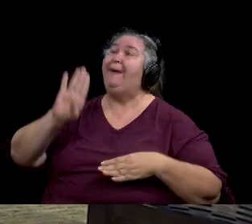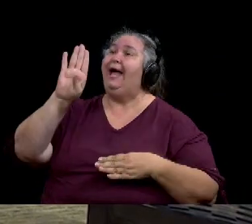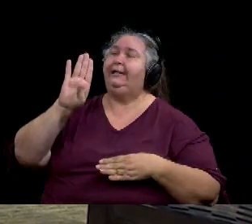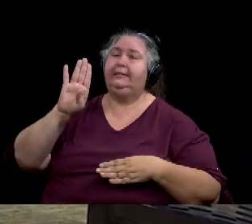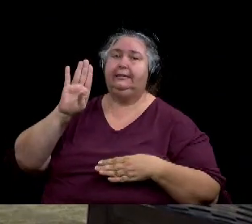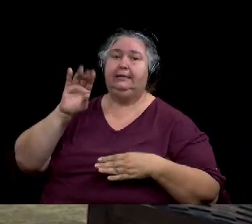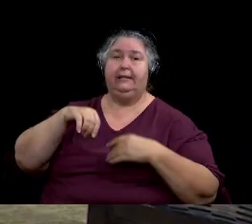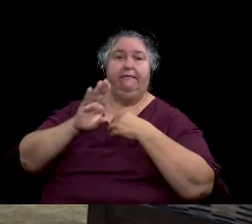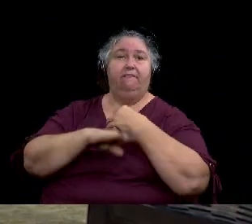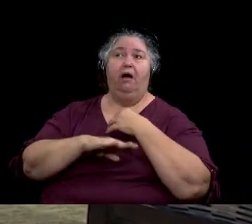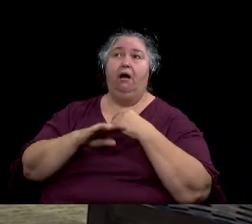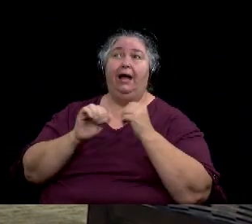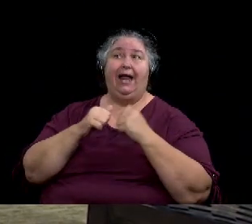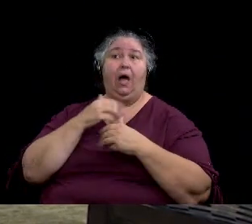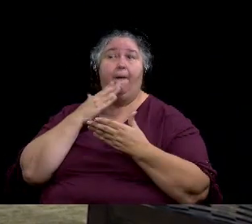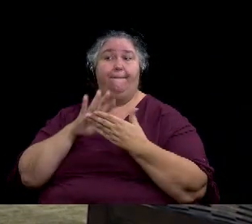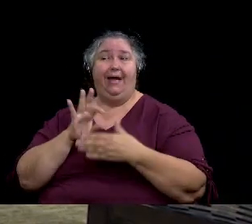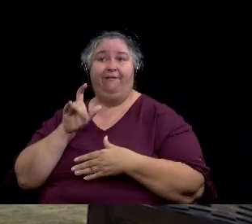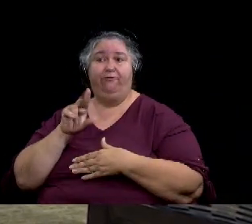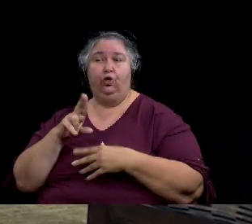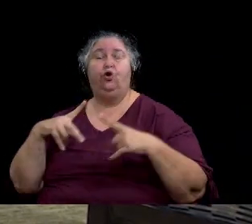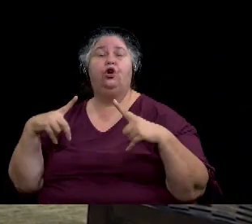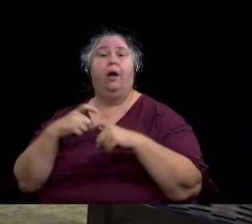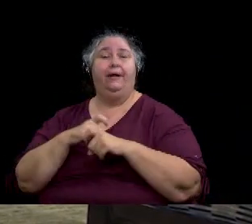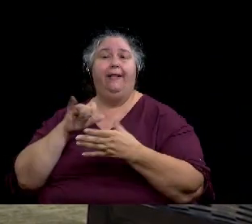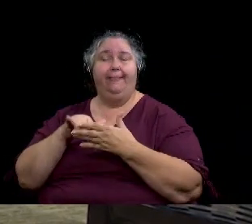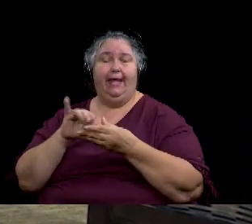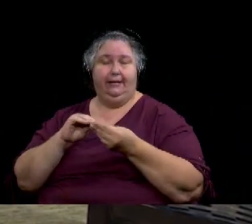and how would a bad flu season complicate that picture?